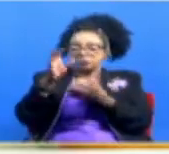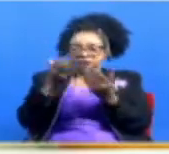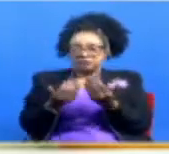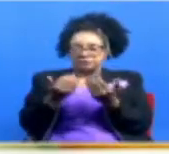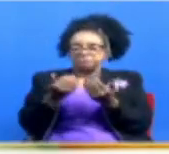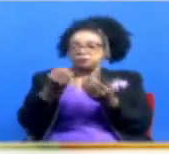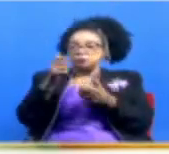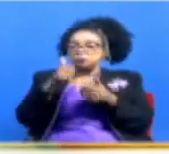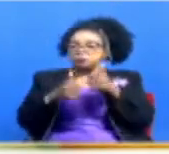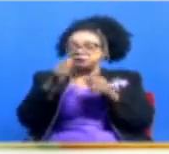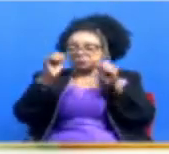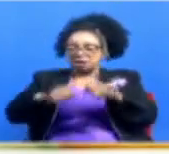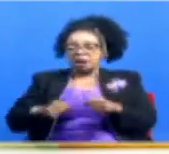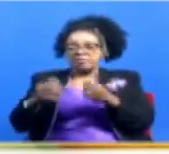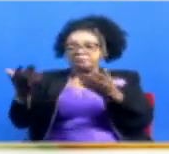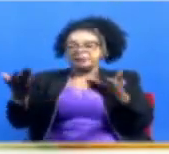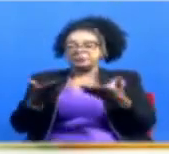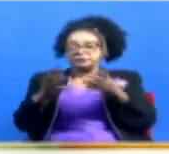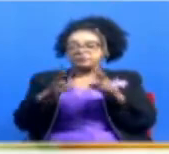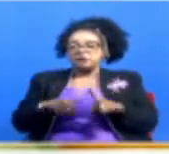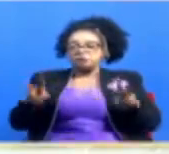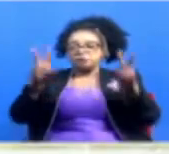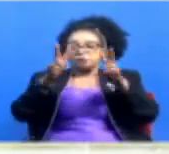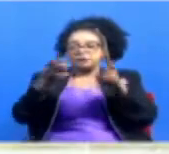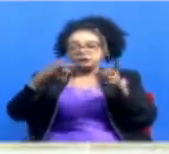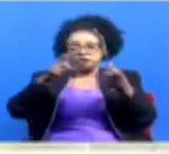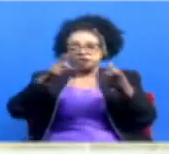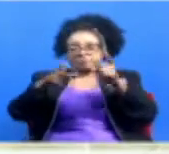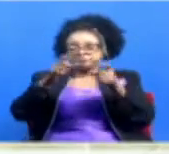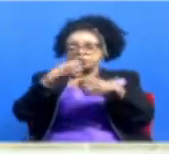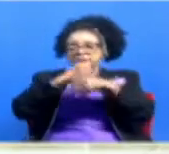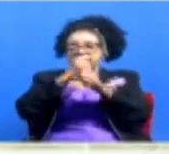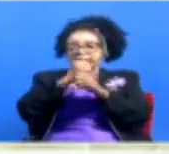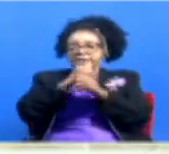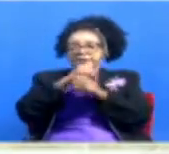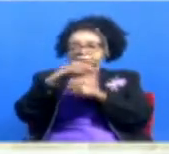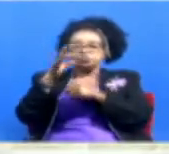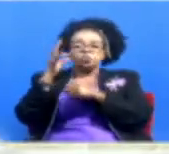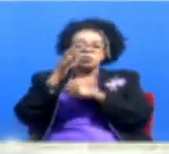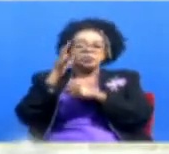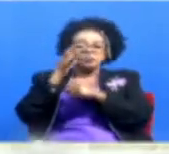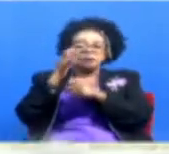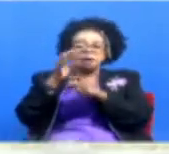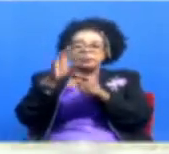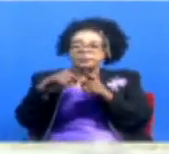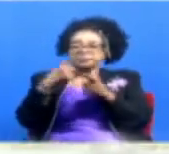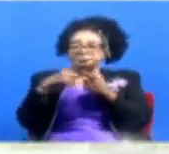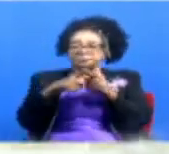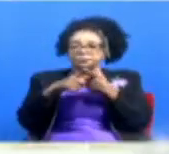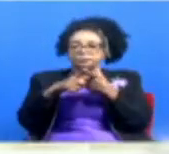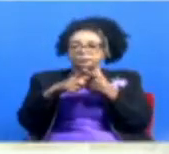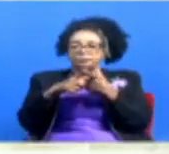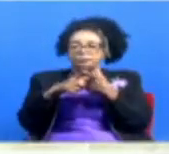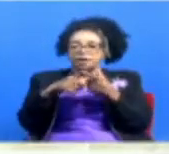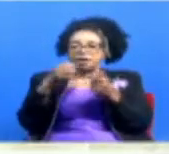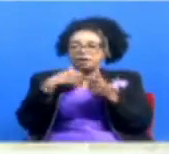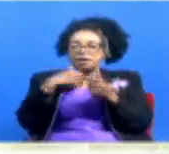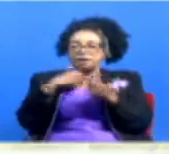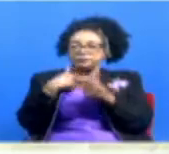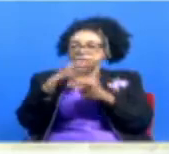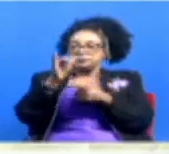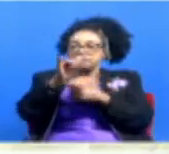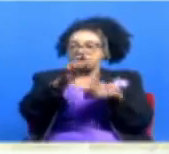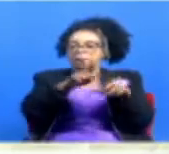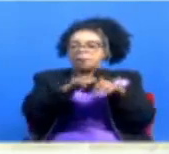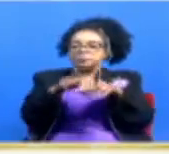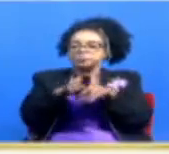addition. So from the honey, we are making honey wine. Then from beeswax, we are making beeswax herbal soap